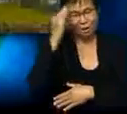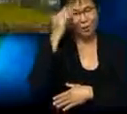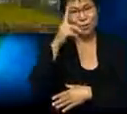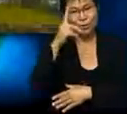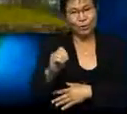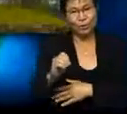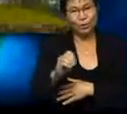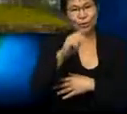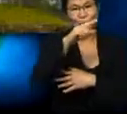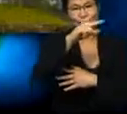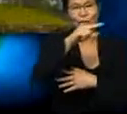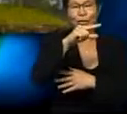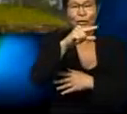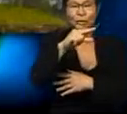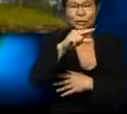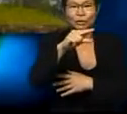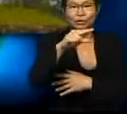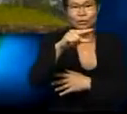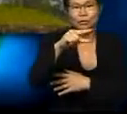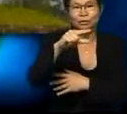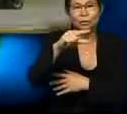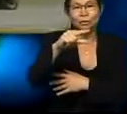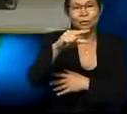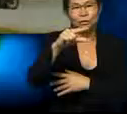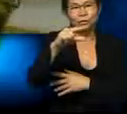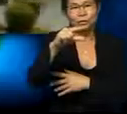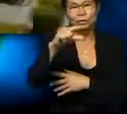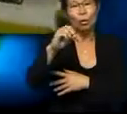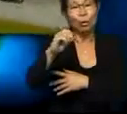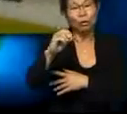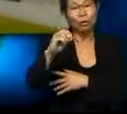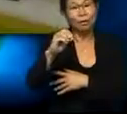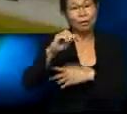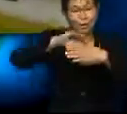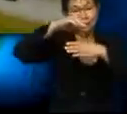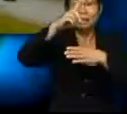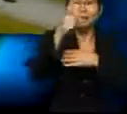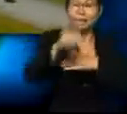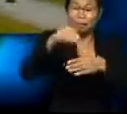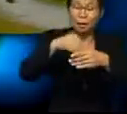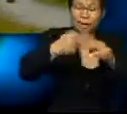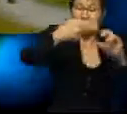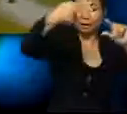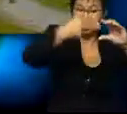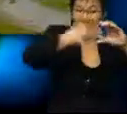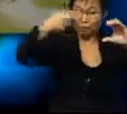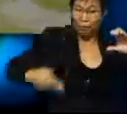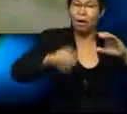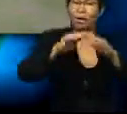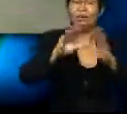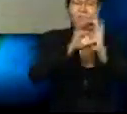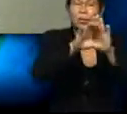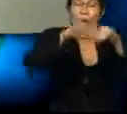The Jaw Dam in Cameron Highlands. This is one good example of how water is used